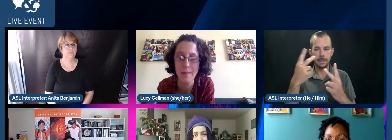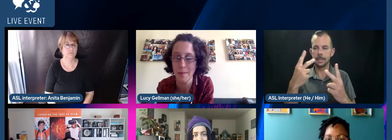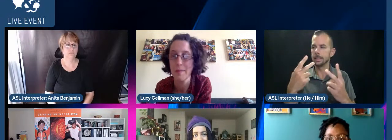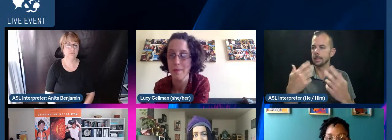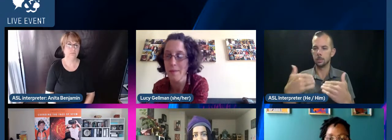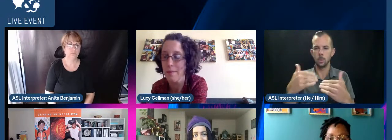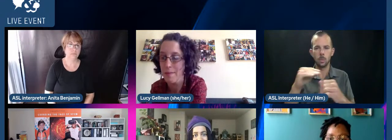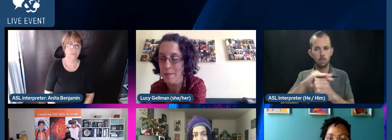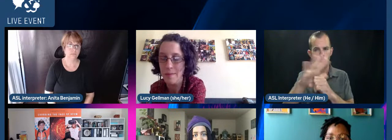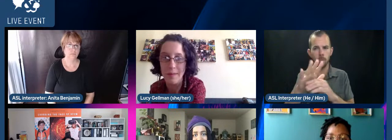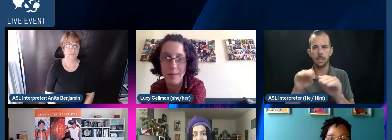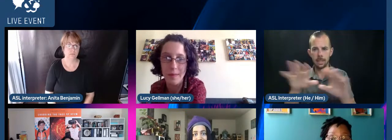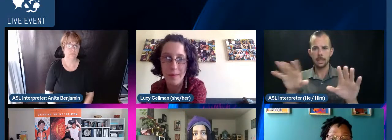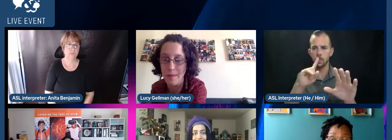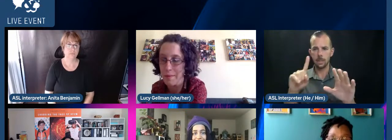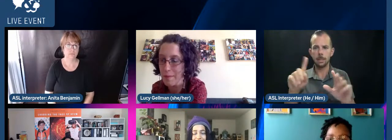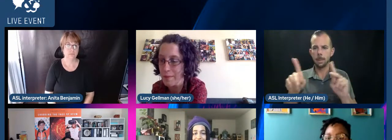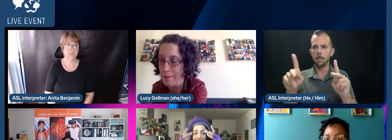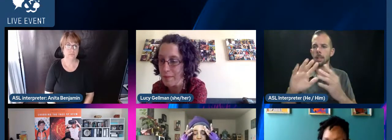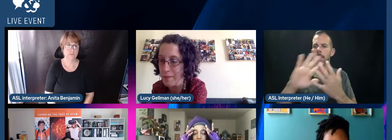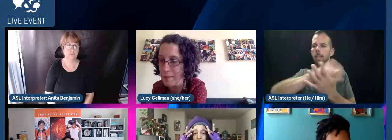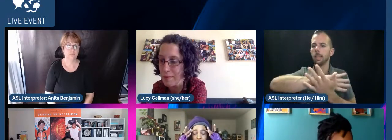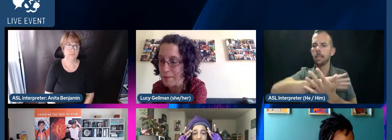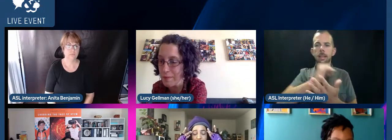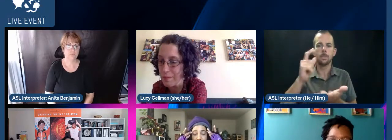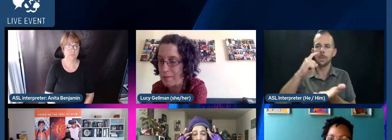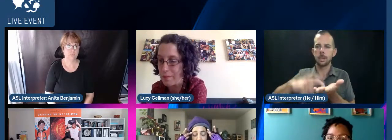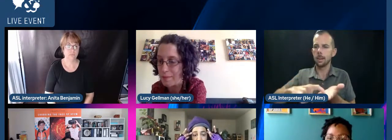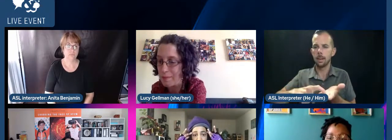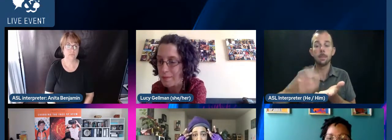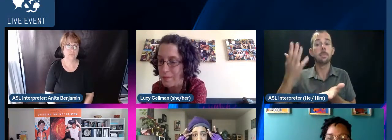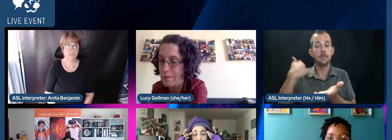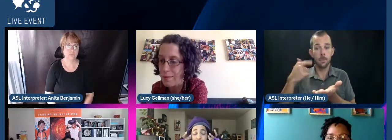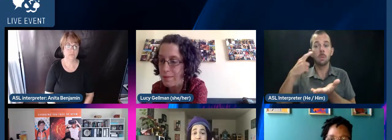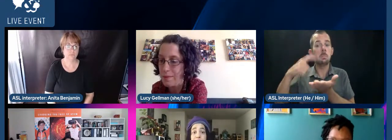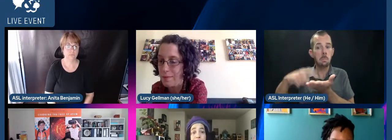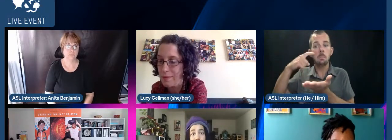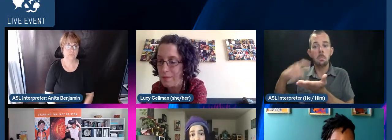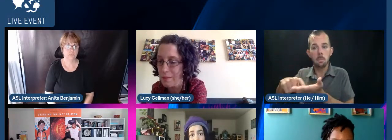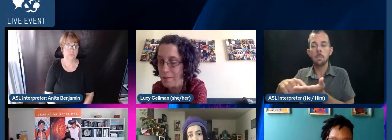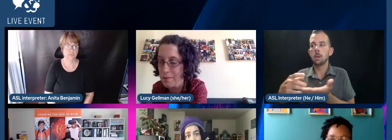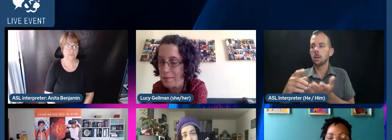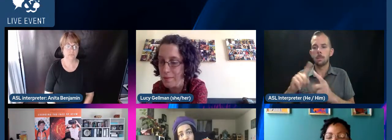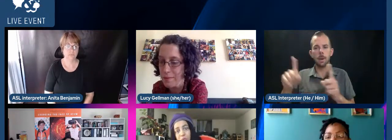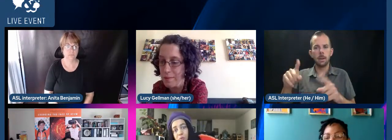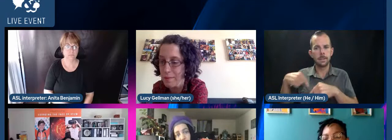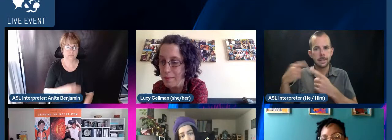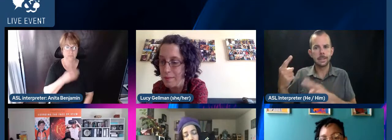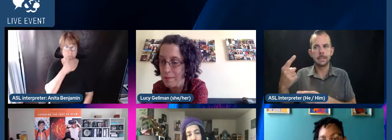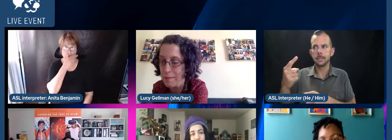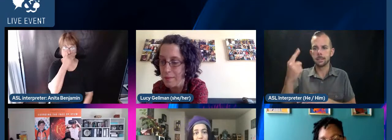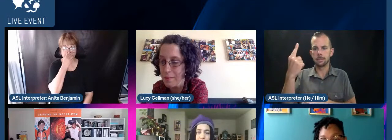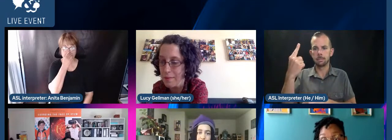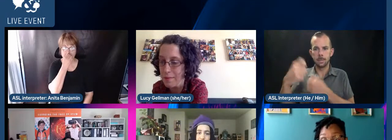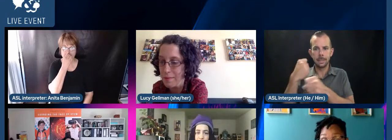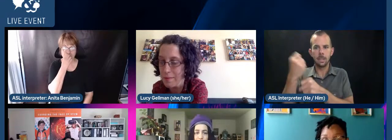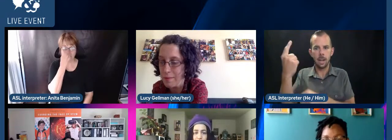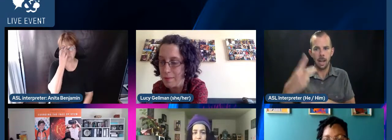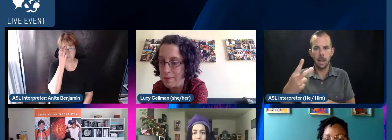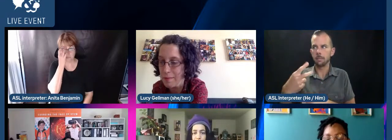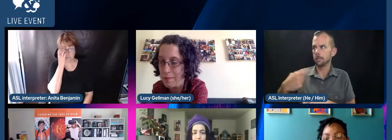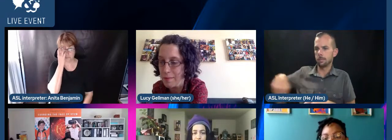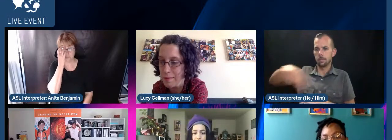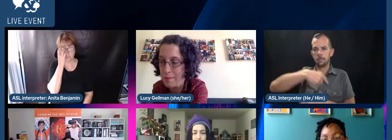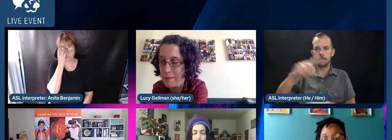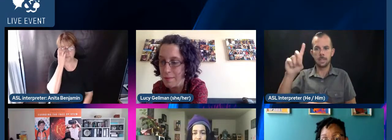wake of COVID, because disabled people were fighting for our lives for the past year and a half, and finally got